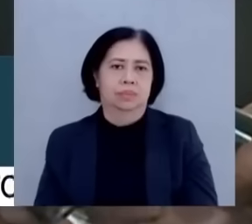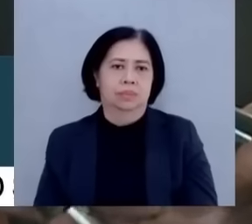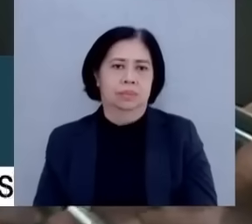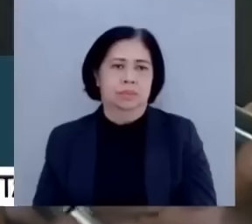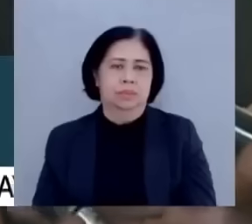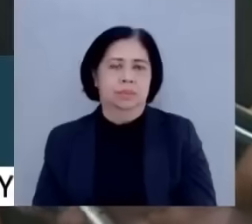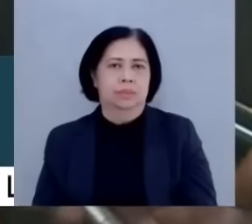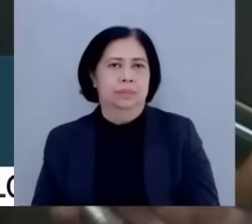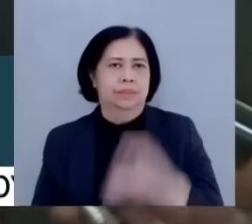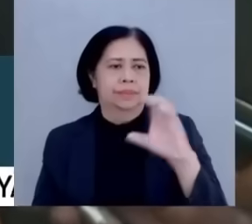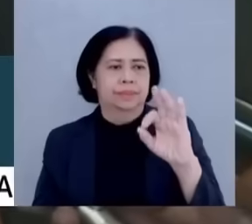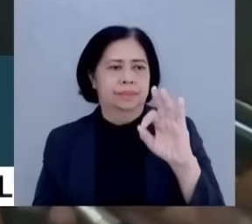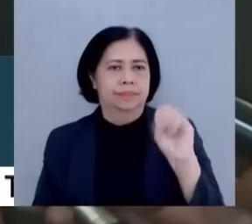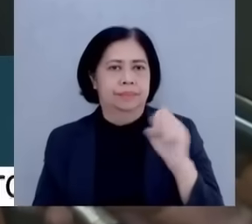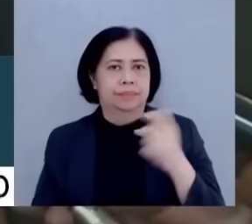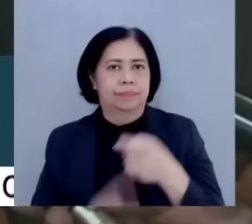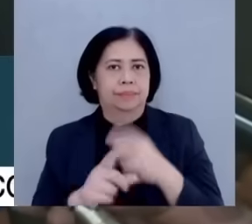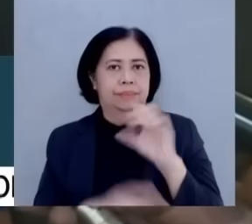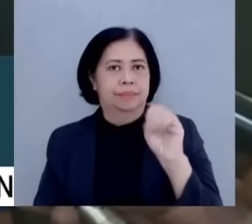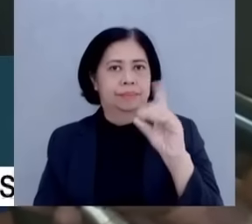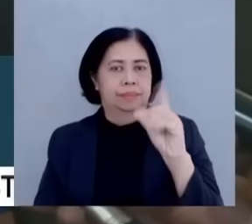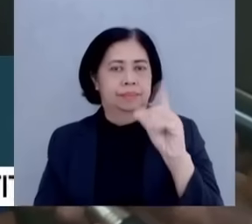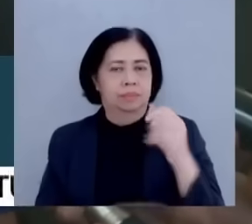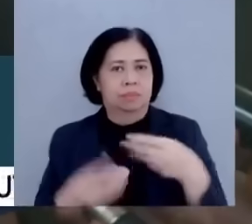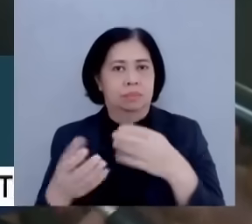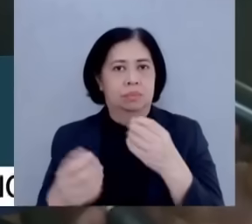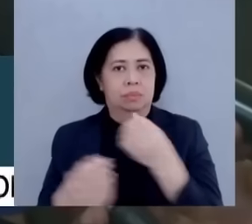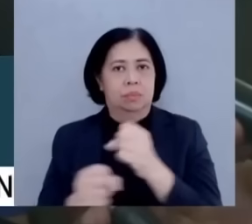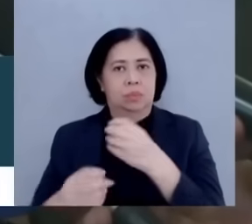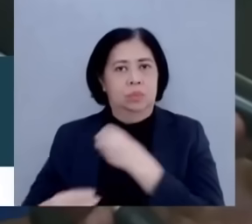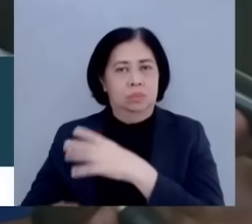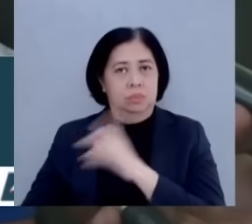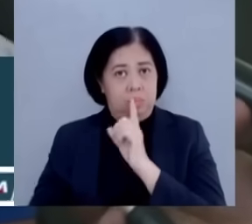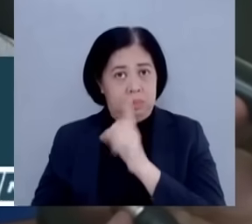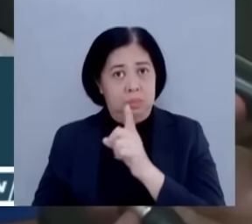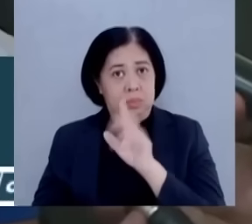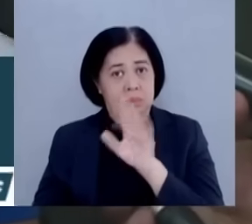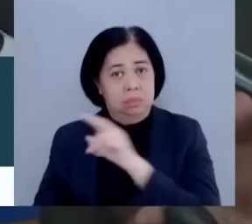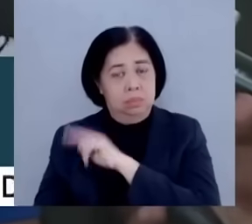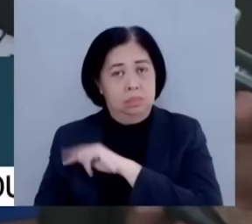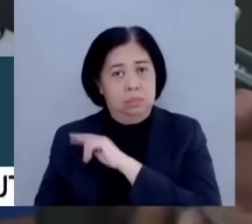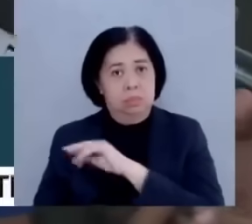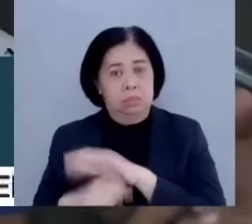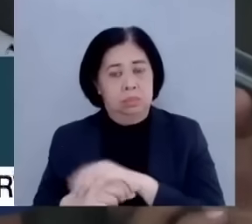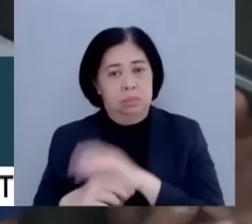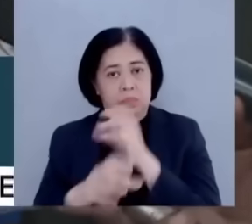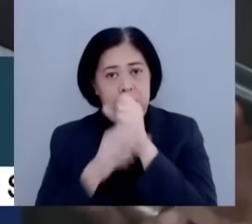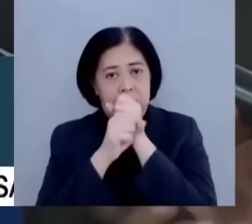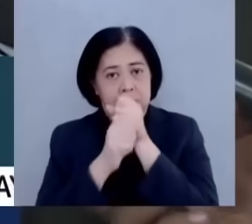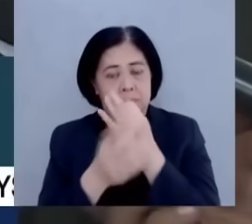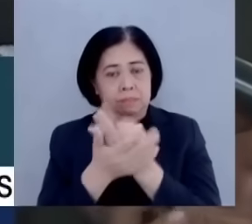from SDO, yung binirecho daw sa mga security officer, yun talaga mamang nature ba ng confidential funds?